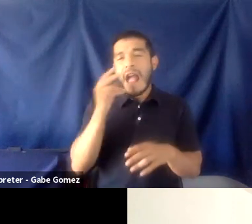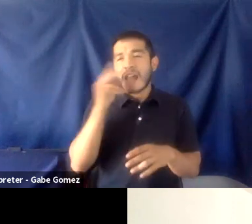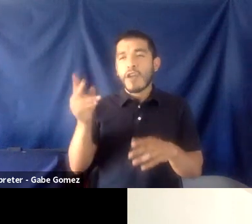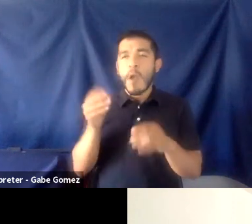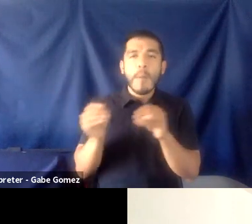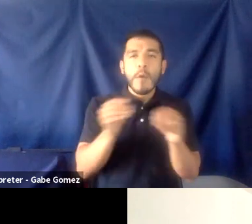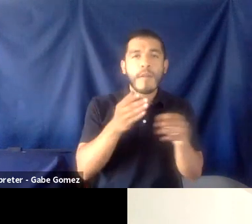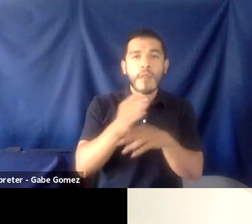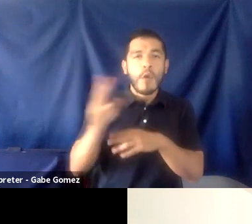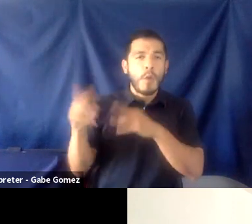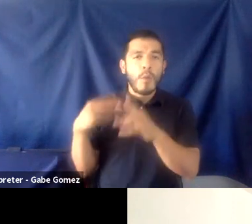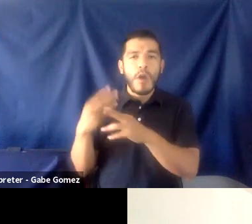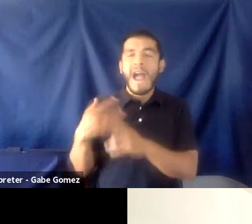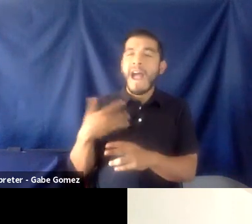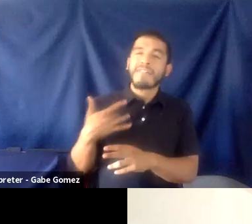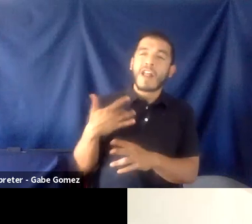world, I felt that.